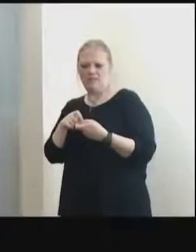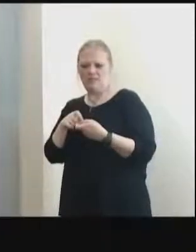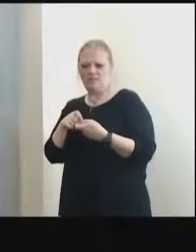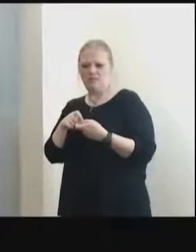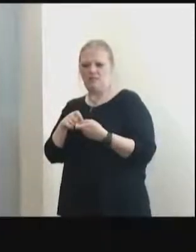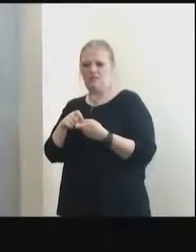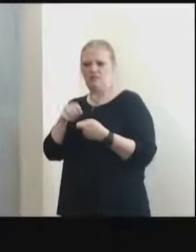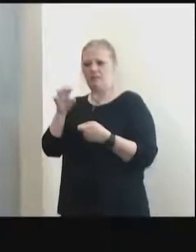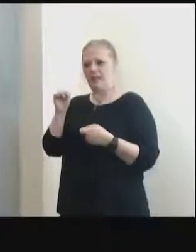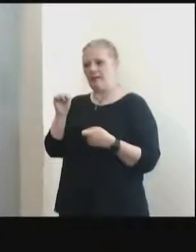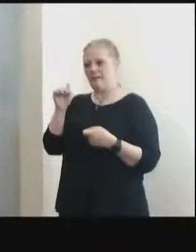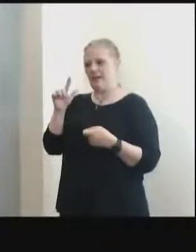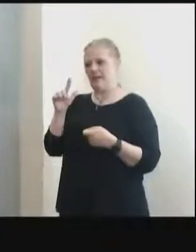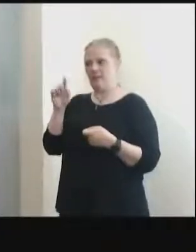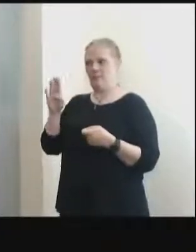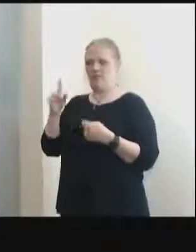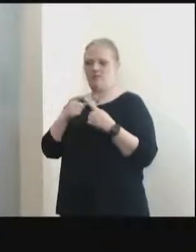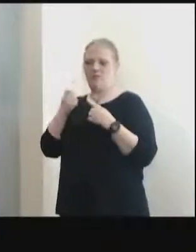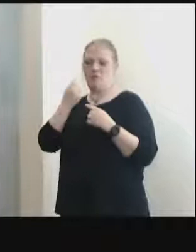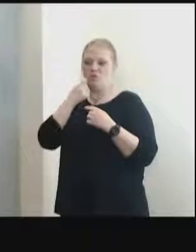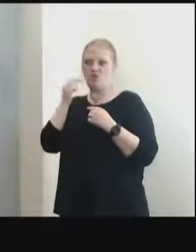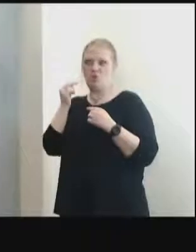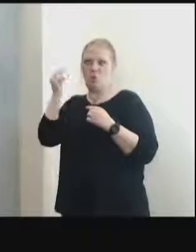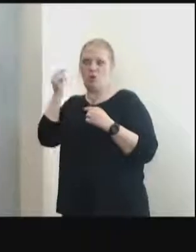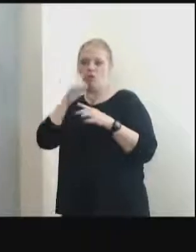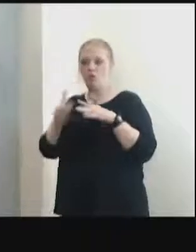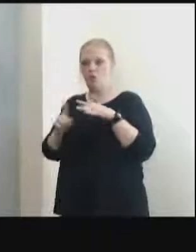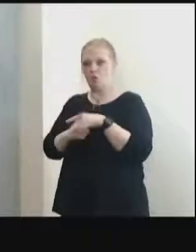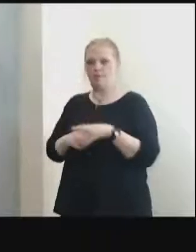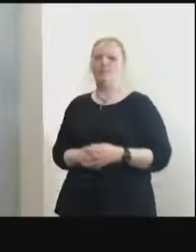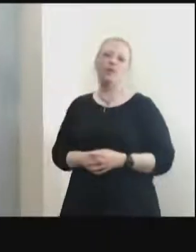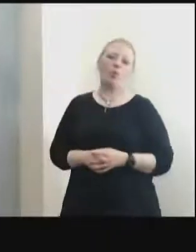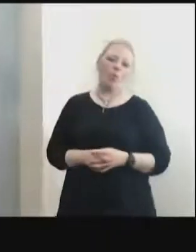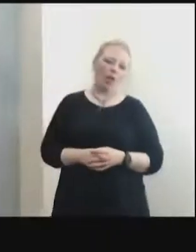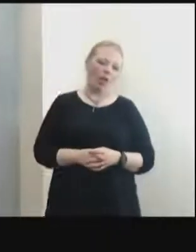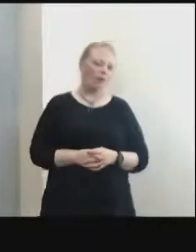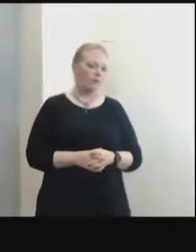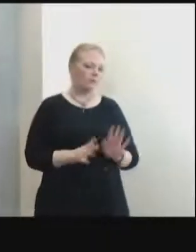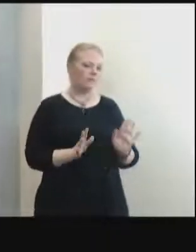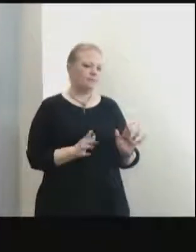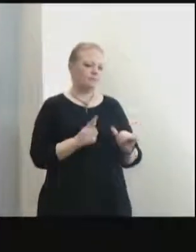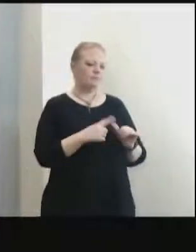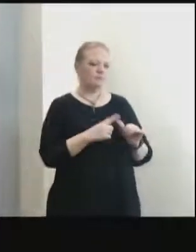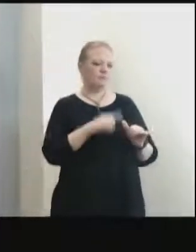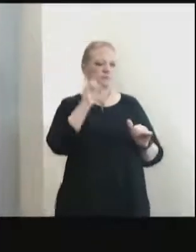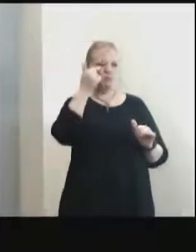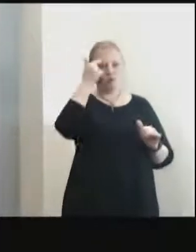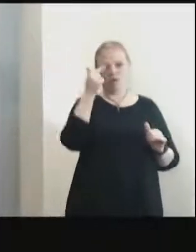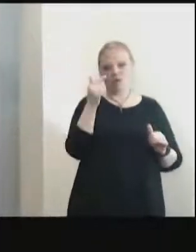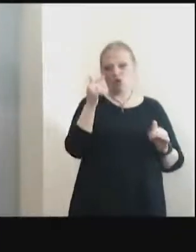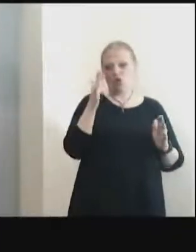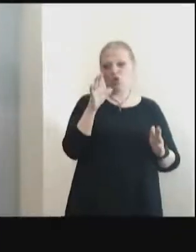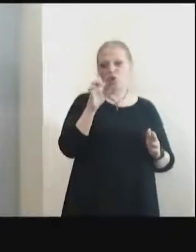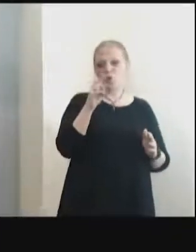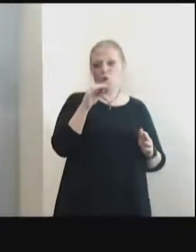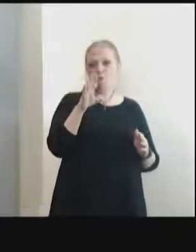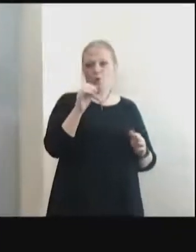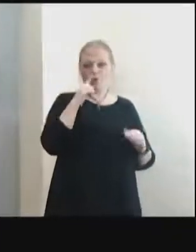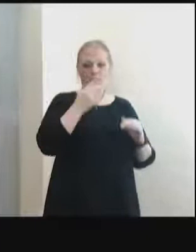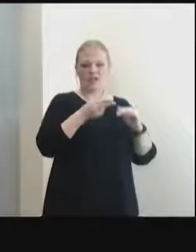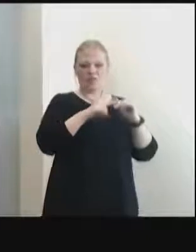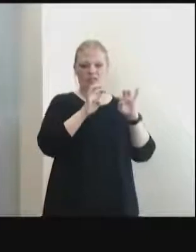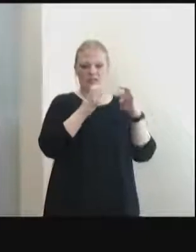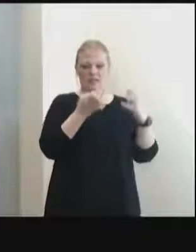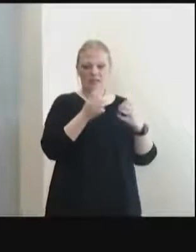Major League Baseball team from just north of here shows up? Well, first off, Governor Cuomo increased, I believe, stadium crowds